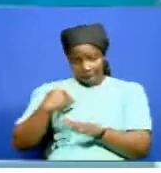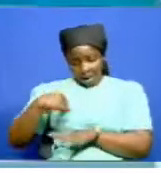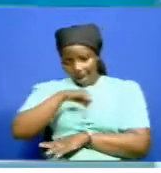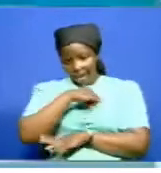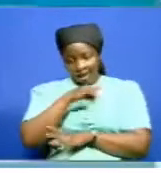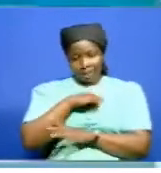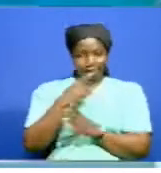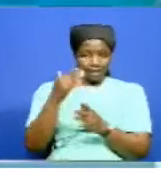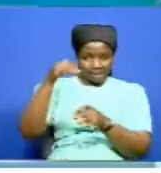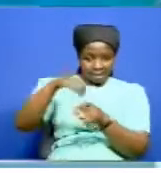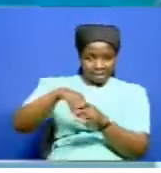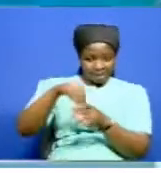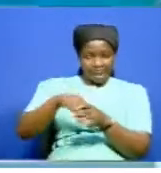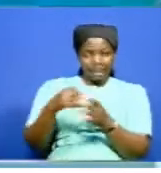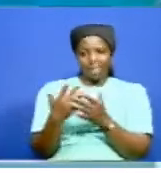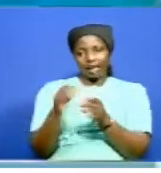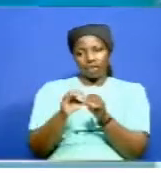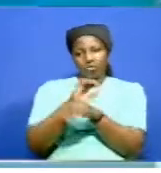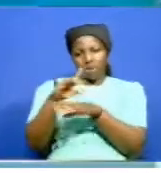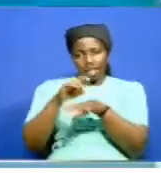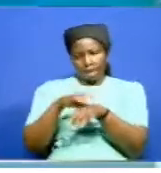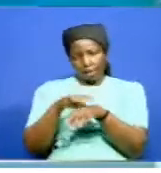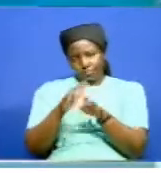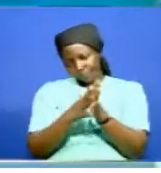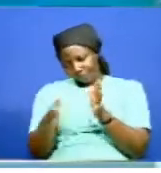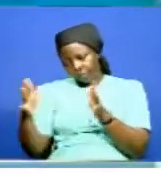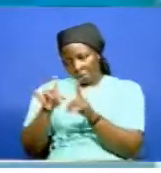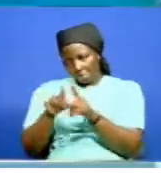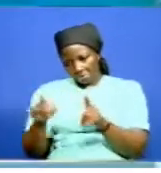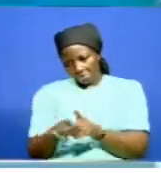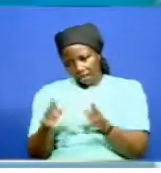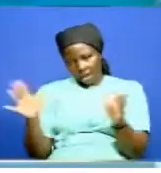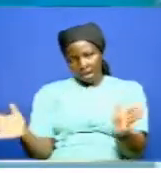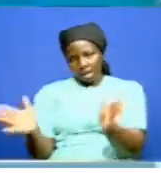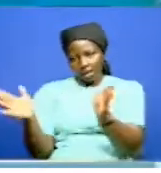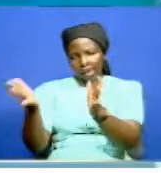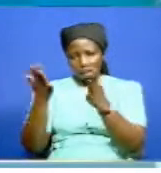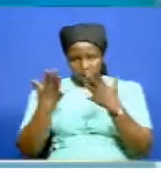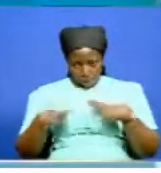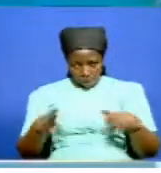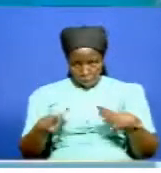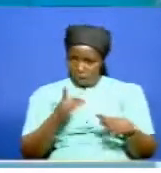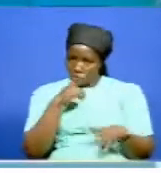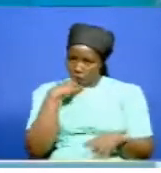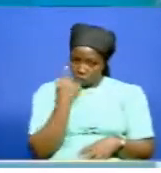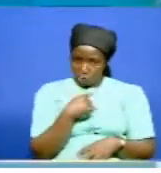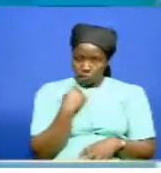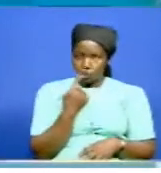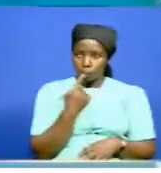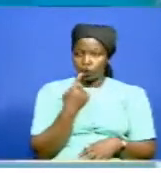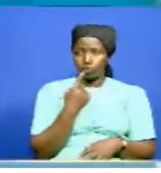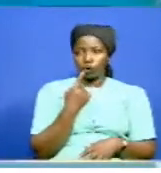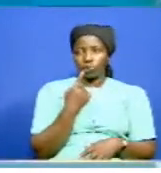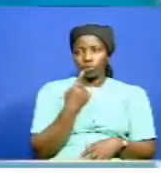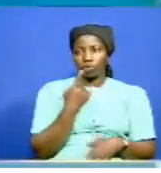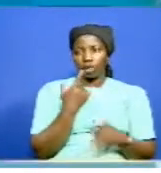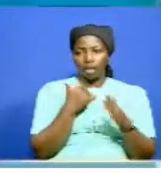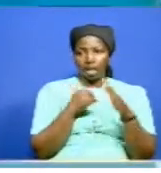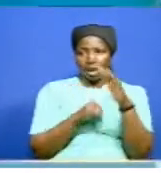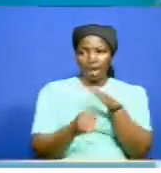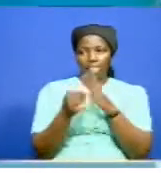pandemic. We also encourage the eligible persons under the currently the first